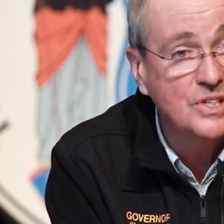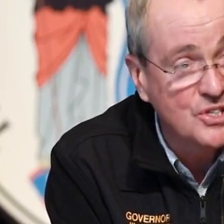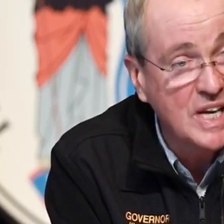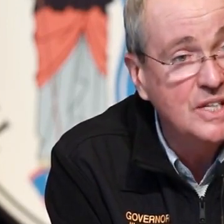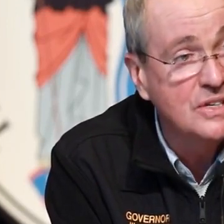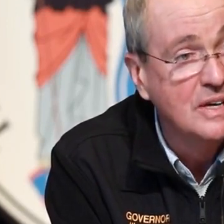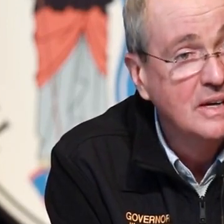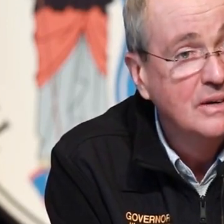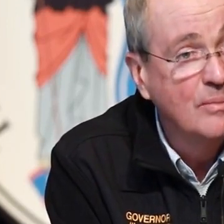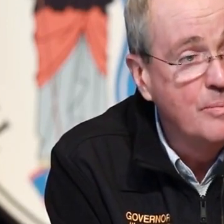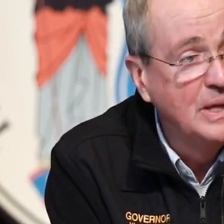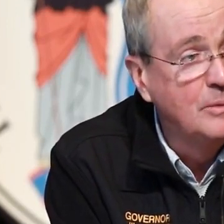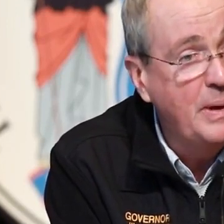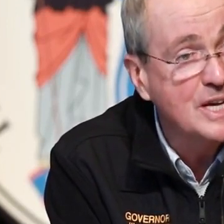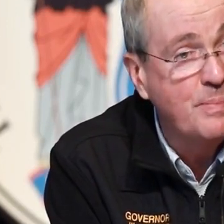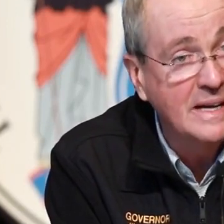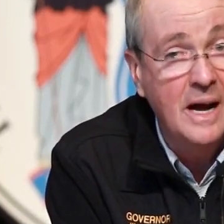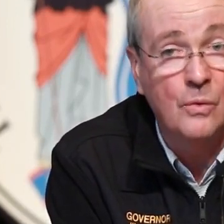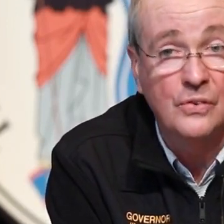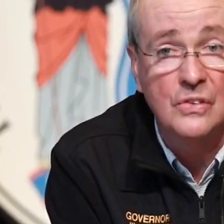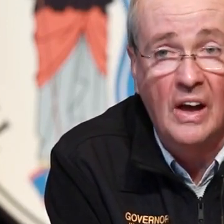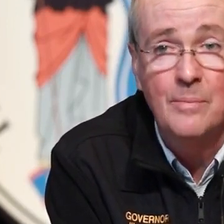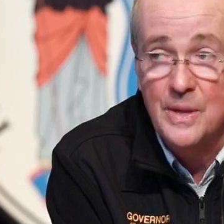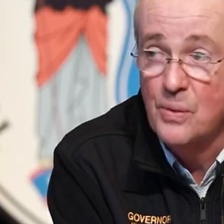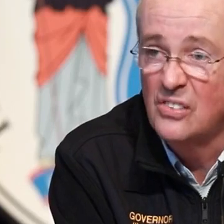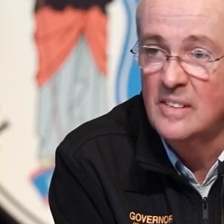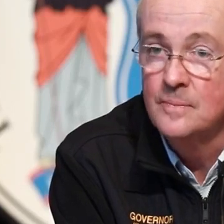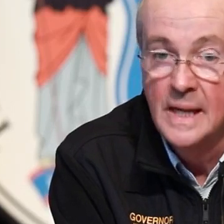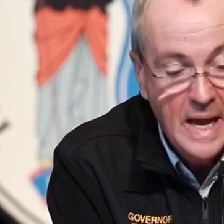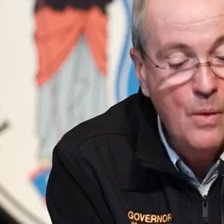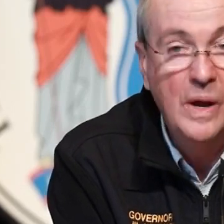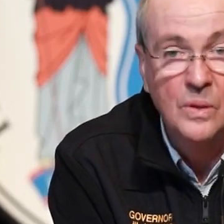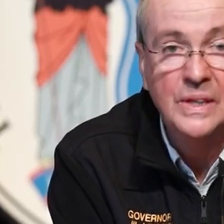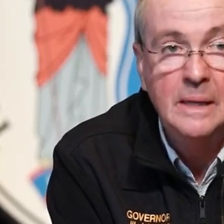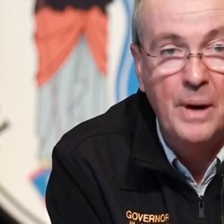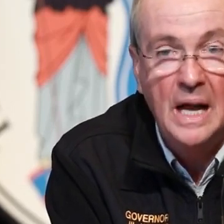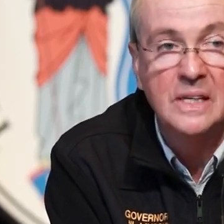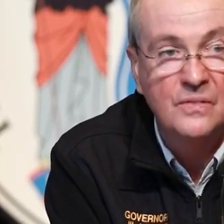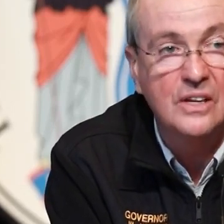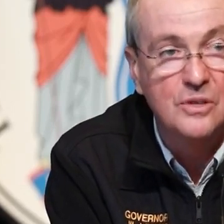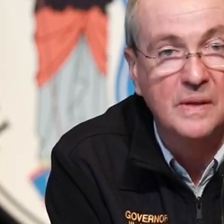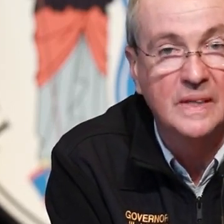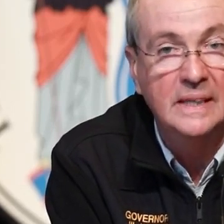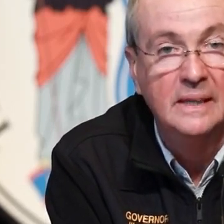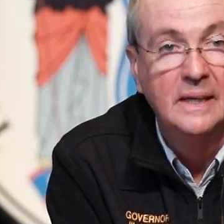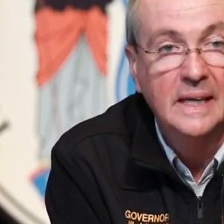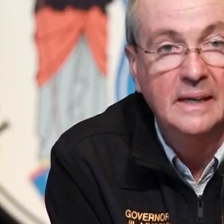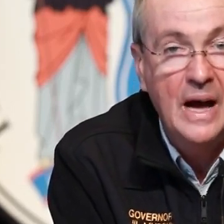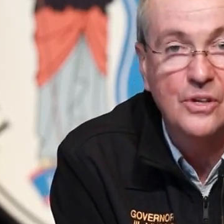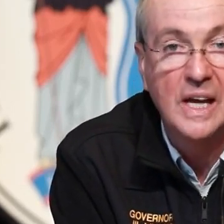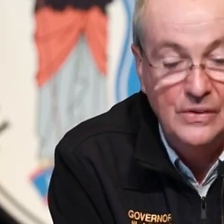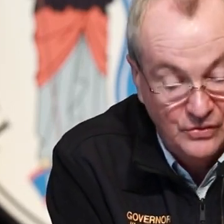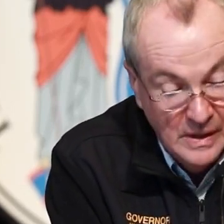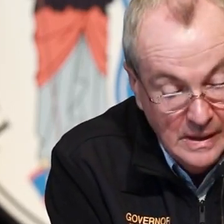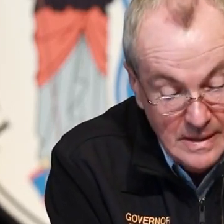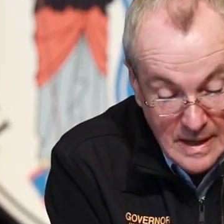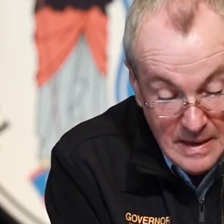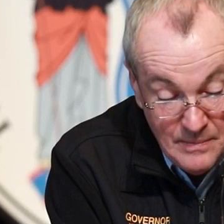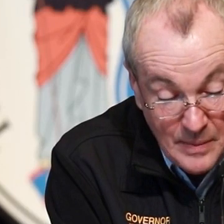assistance to states from a bill passed by Congress and signed by the President, and we will need bonding flexibility in either